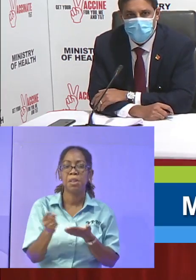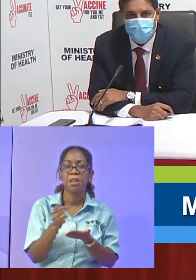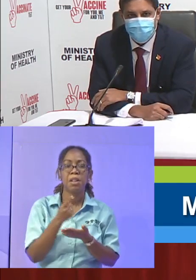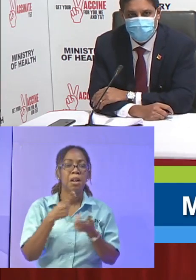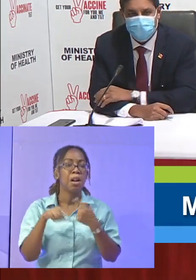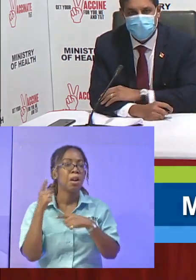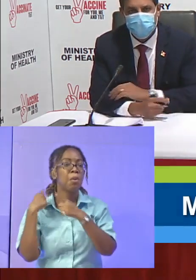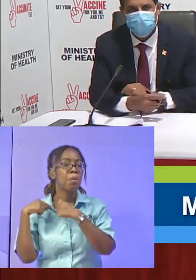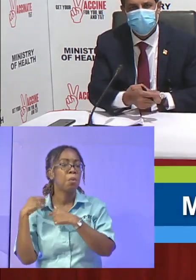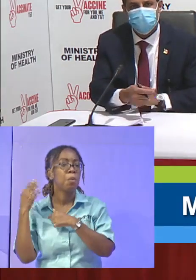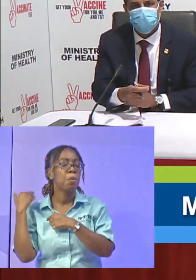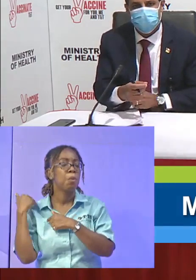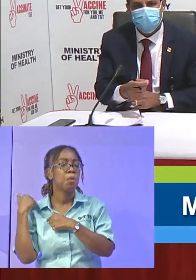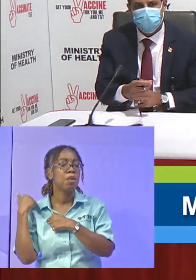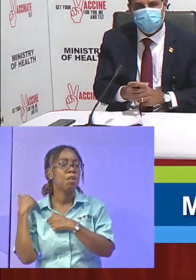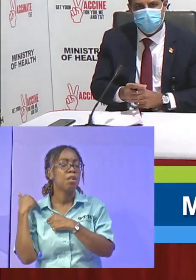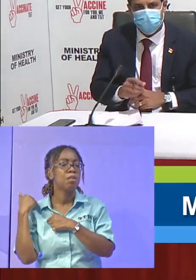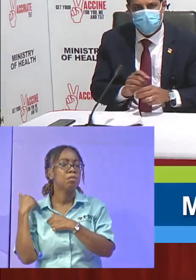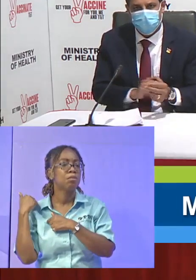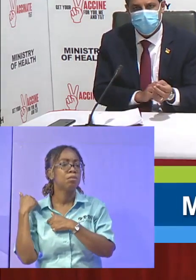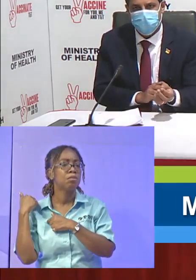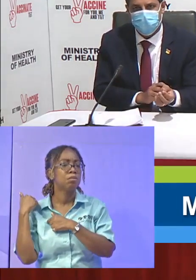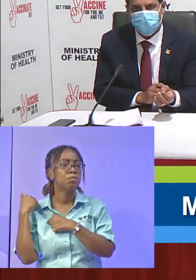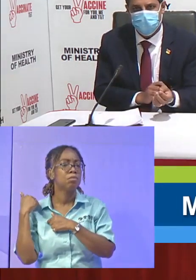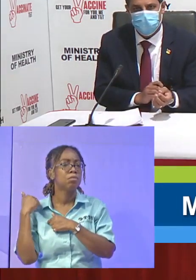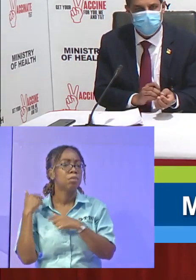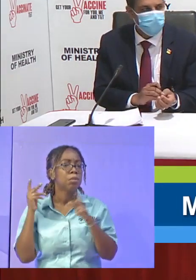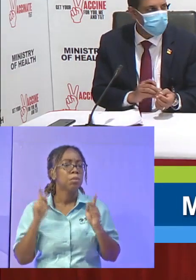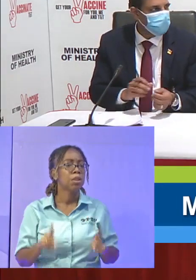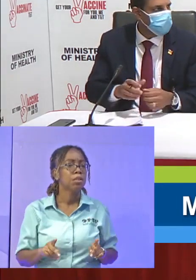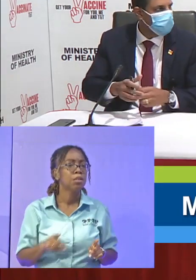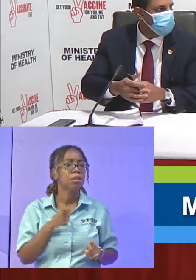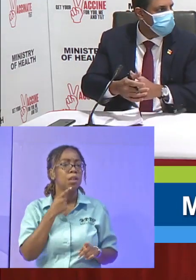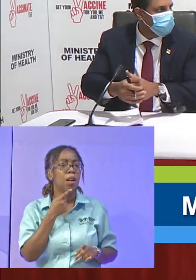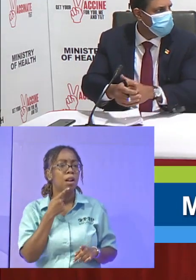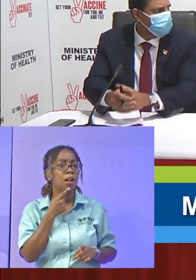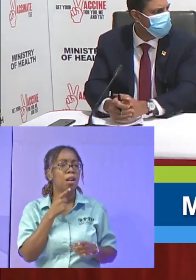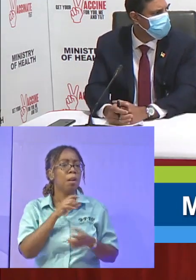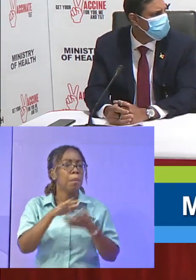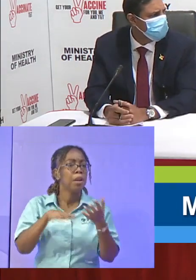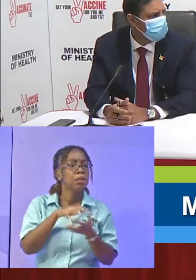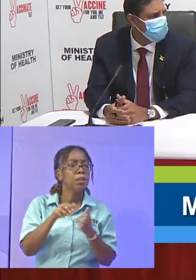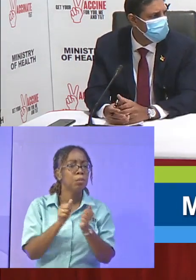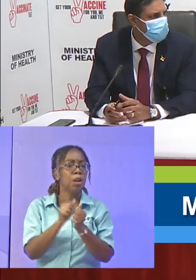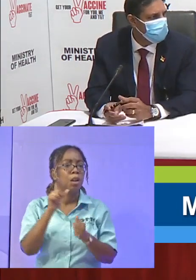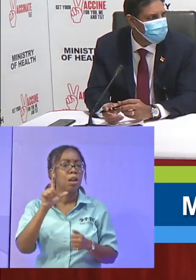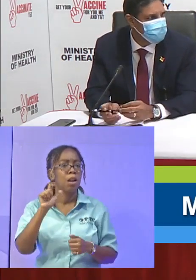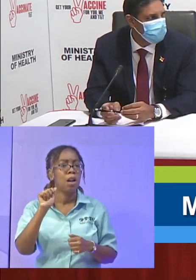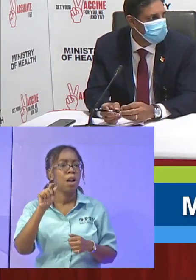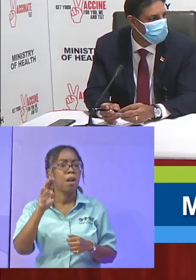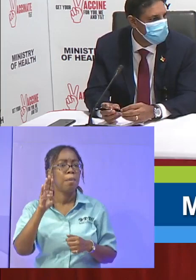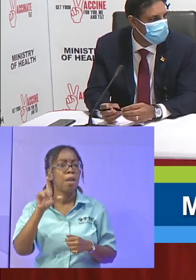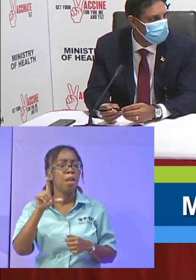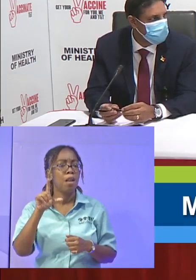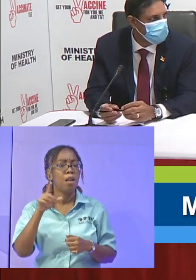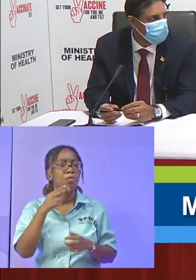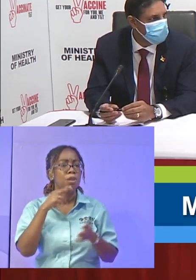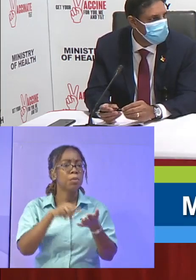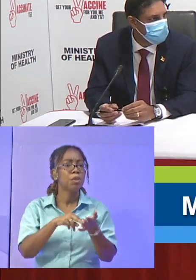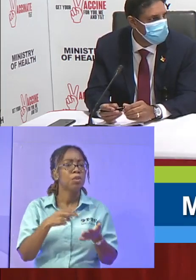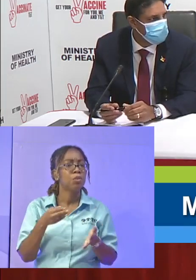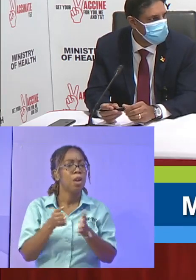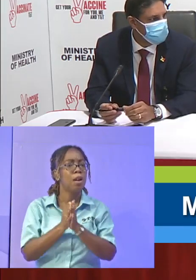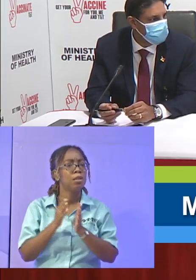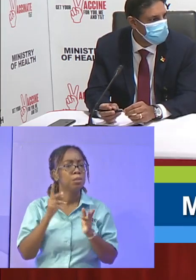raised with you an incident in which a citizen said that there was a lab mix-up with their COVID result, and you asked for the person's number to look into